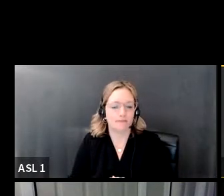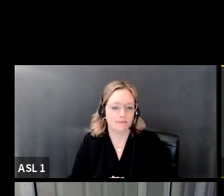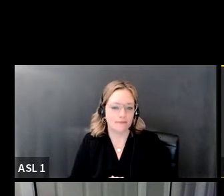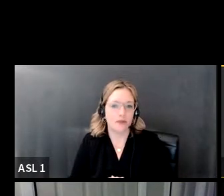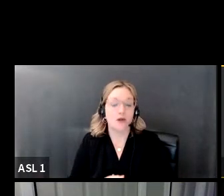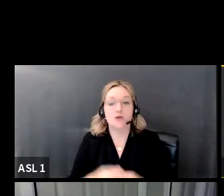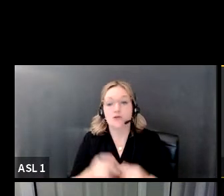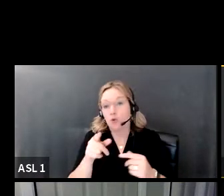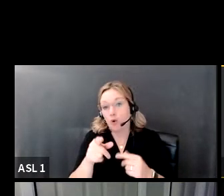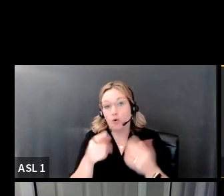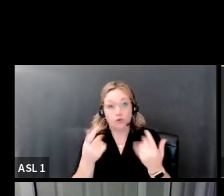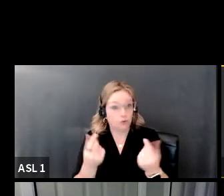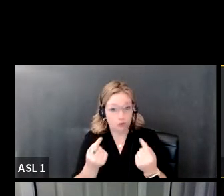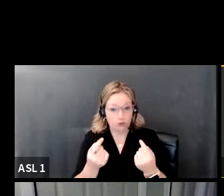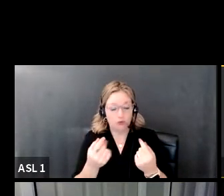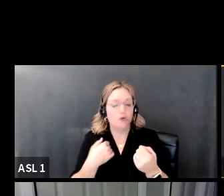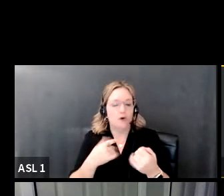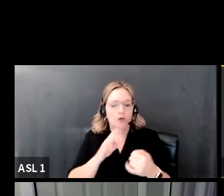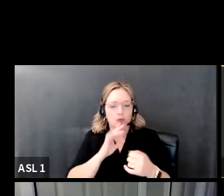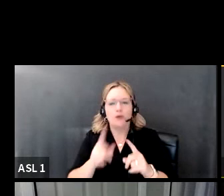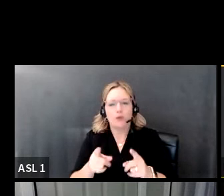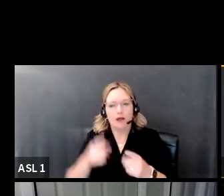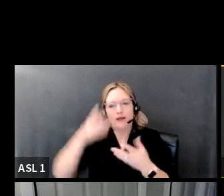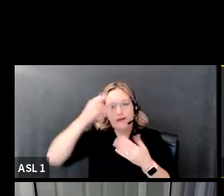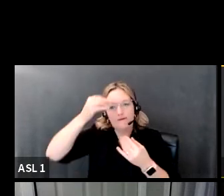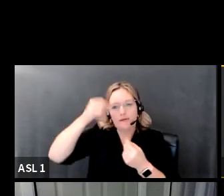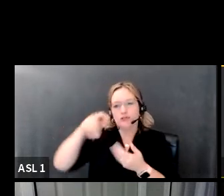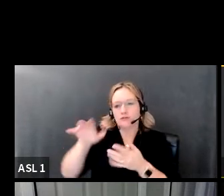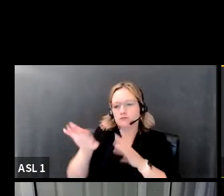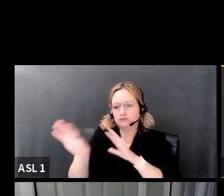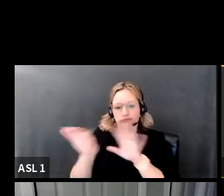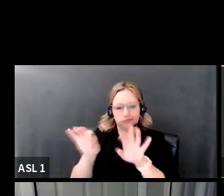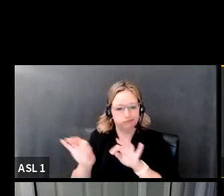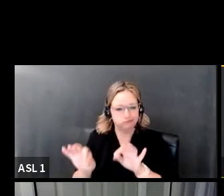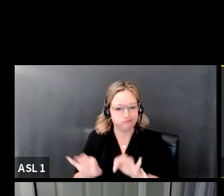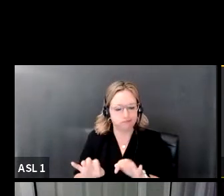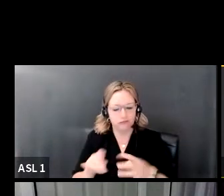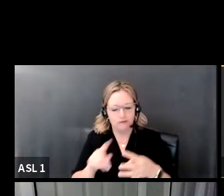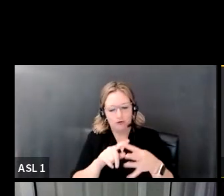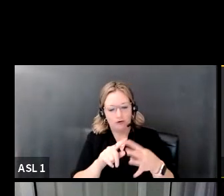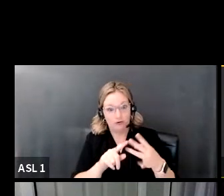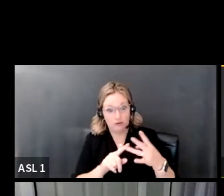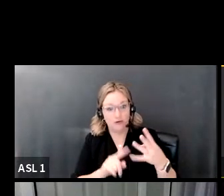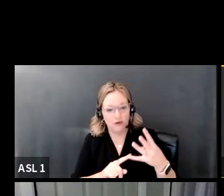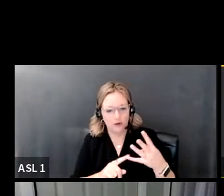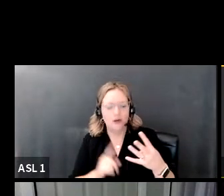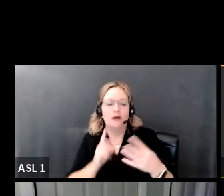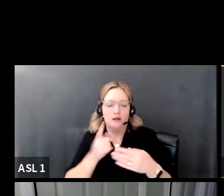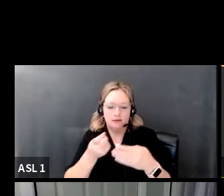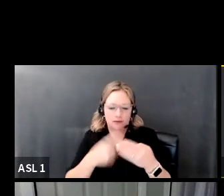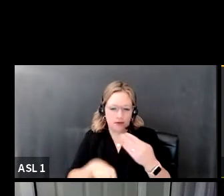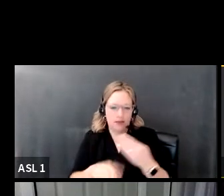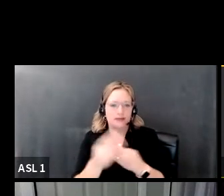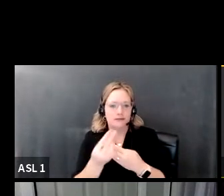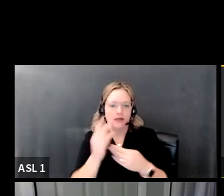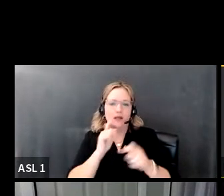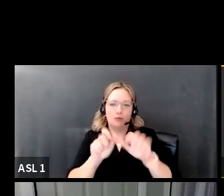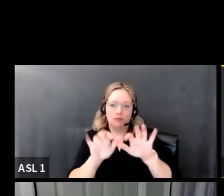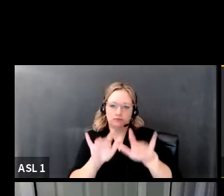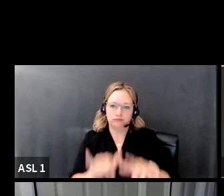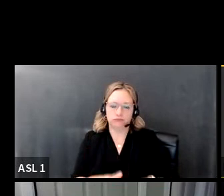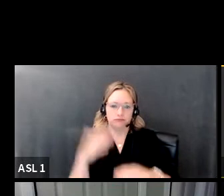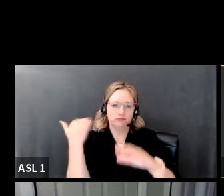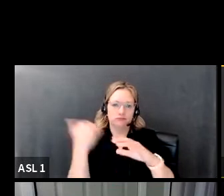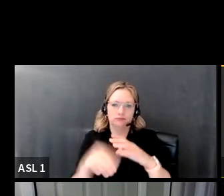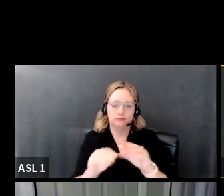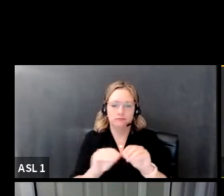chair deans in that is we will actually pull all of that information for those four categories we will provide you that answer in writing